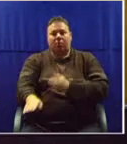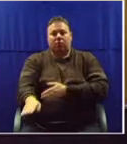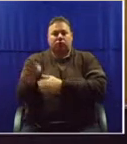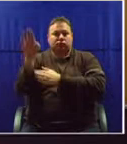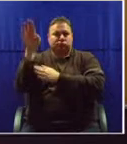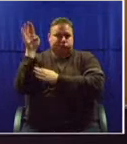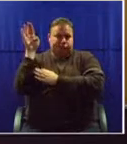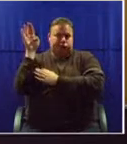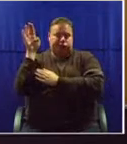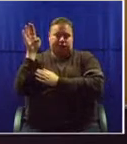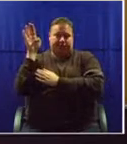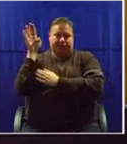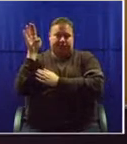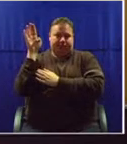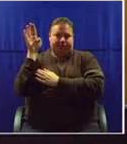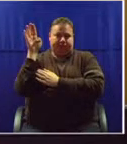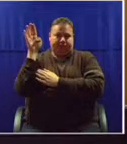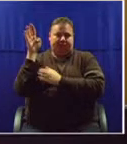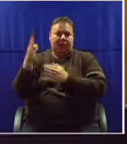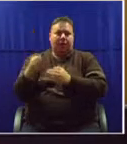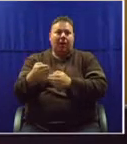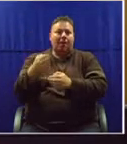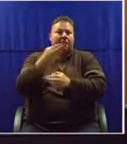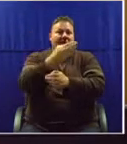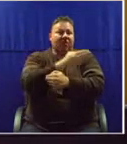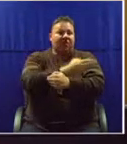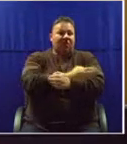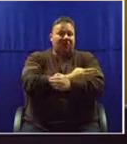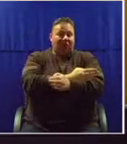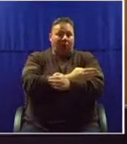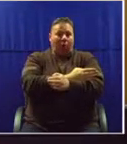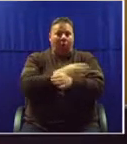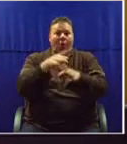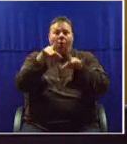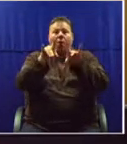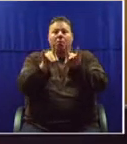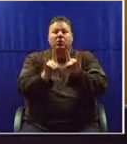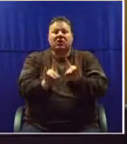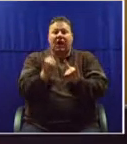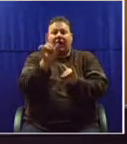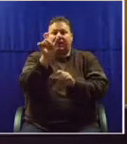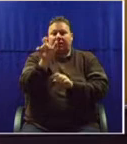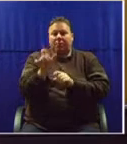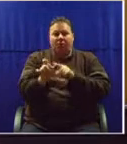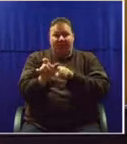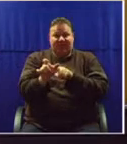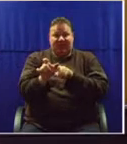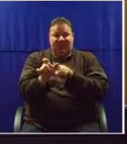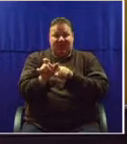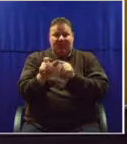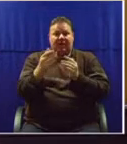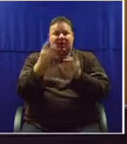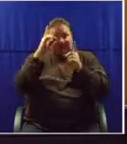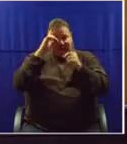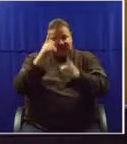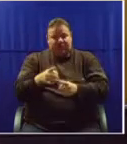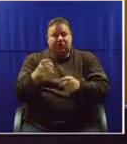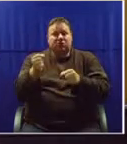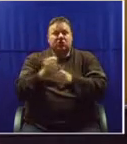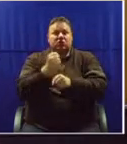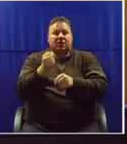point of order before the presiding officer has ruled on the first point